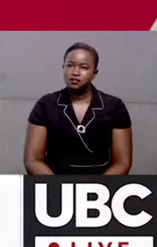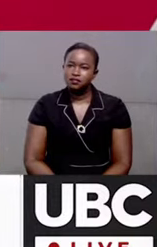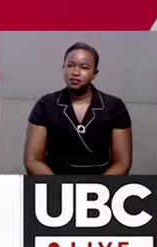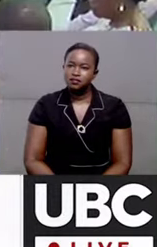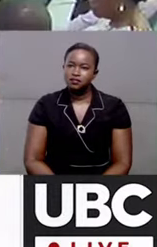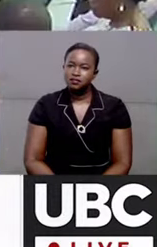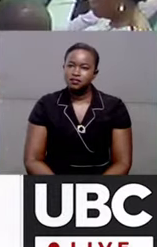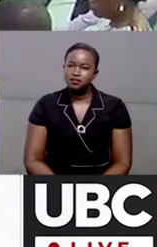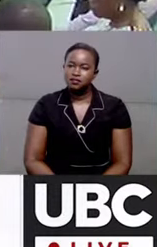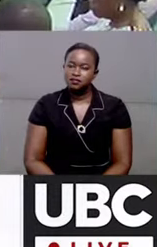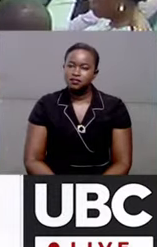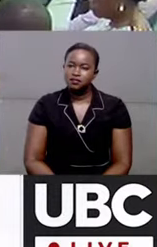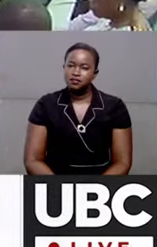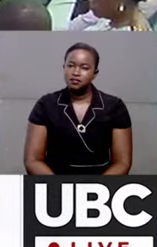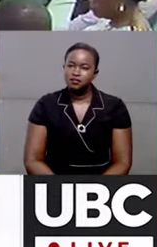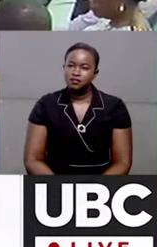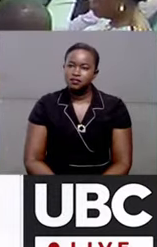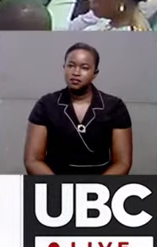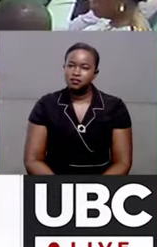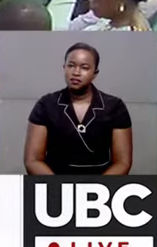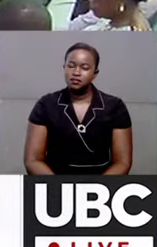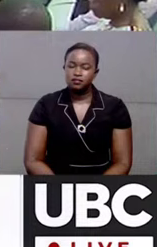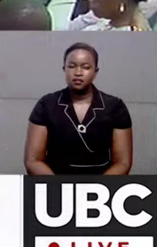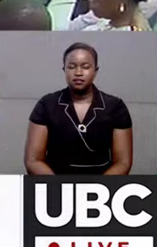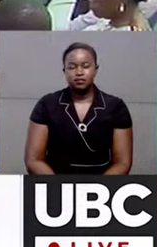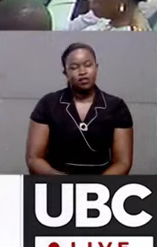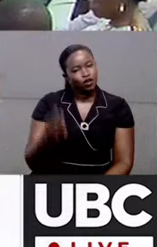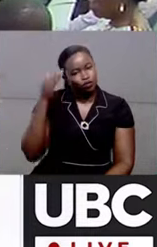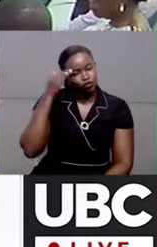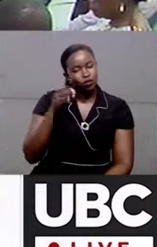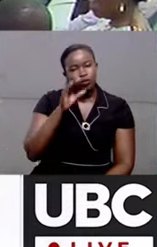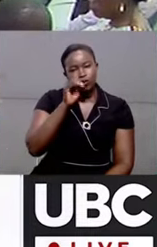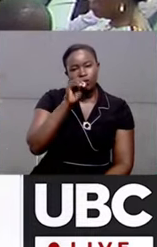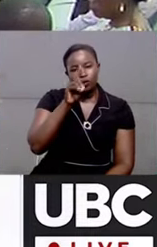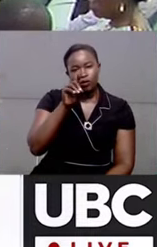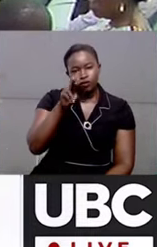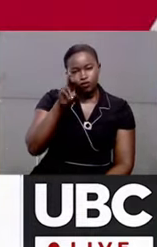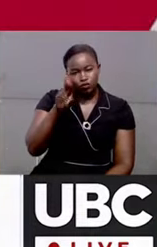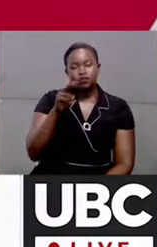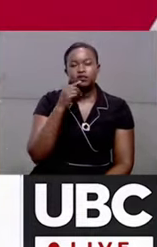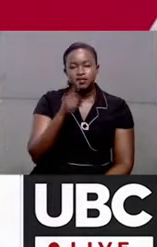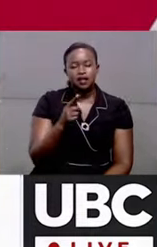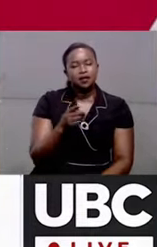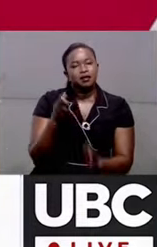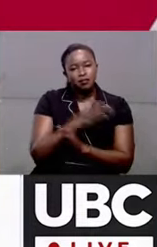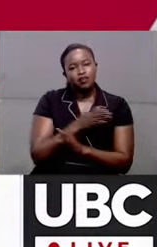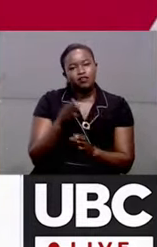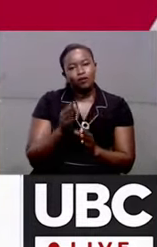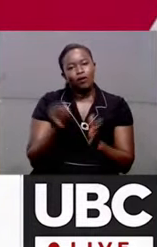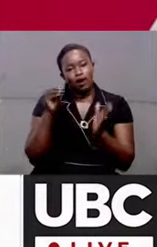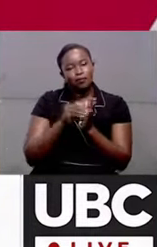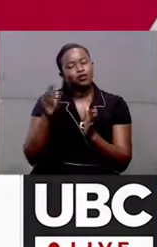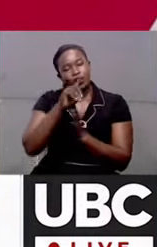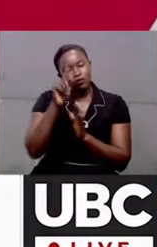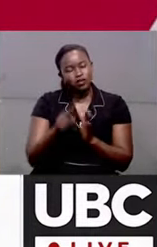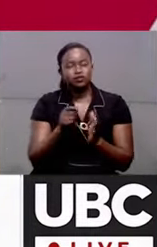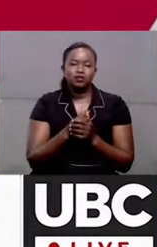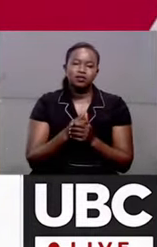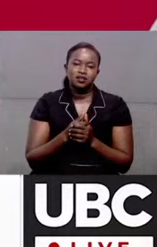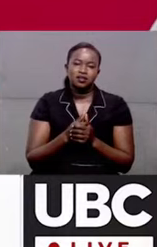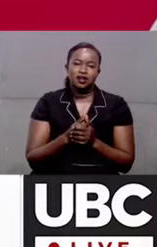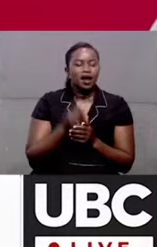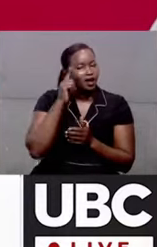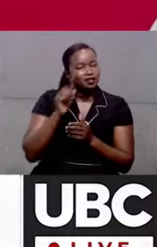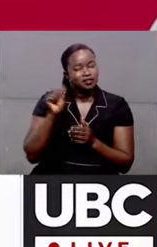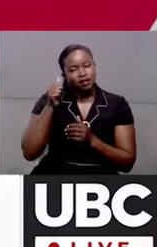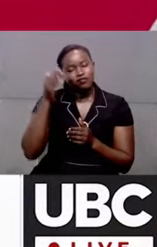Madam Speaker. You know, Oduru is saying before I put a question, as if he knows I'm putting a question.